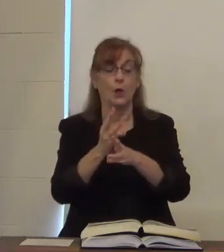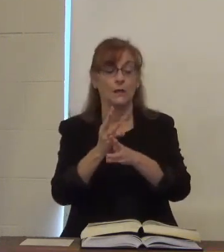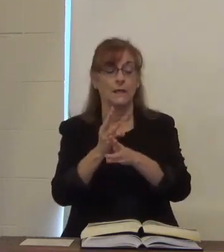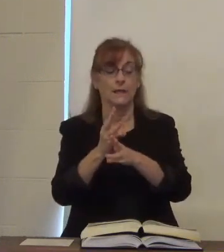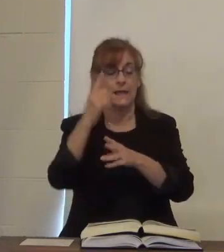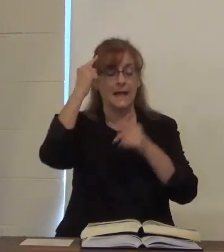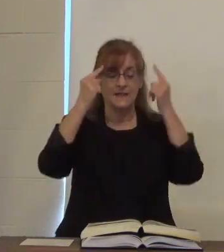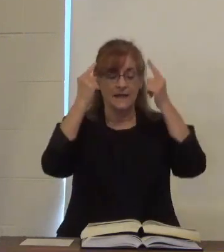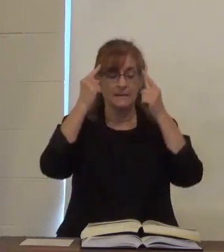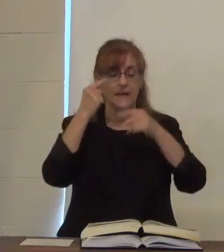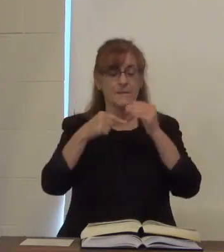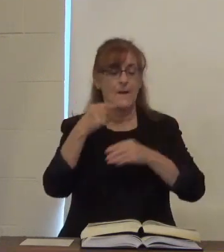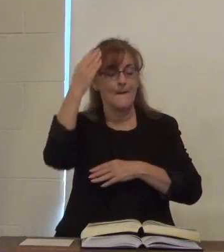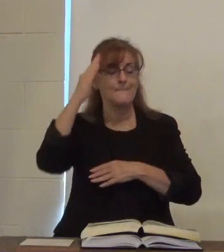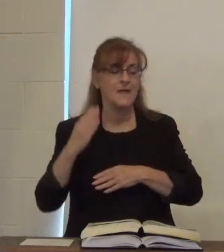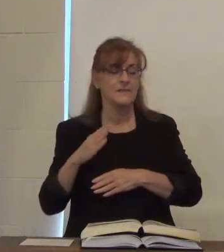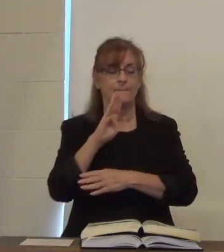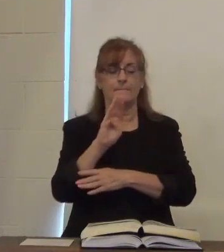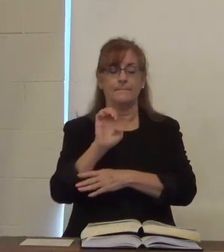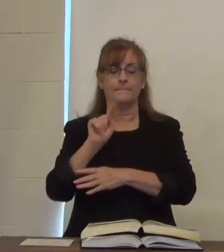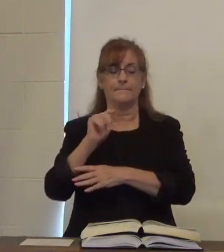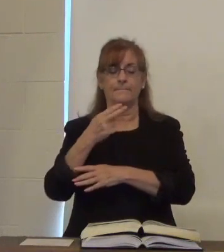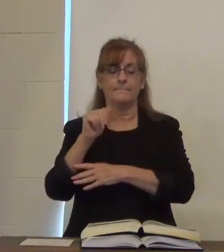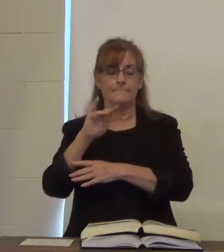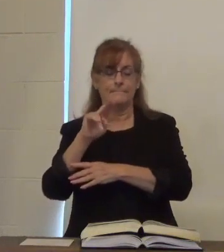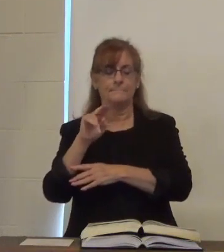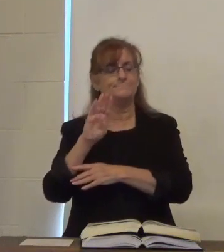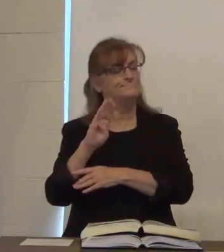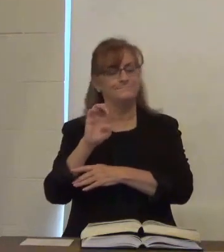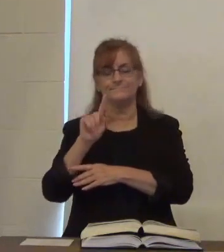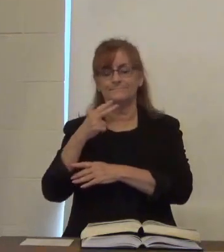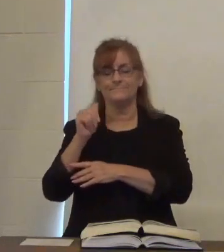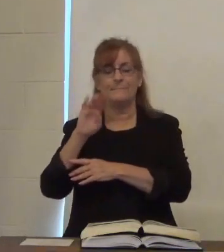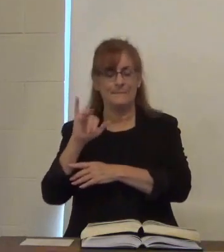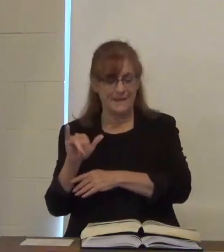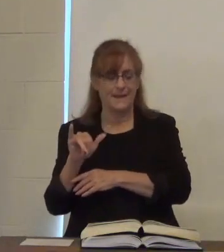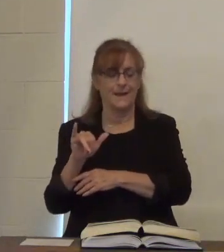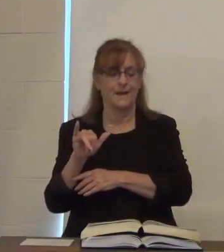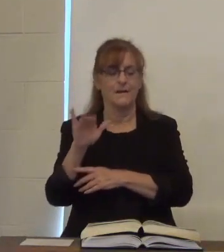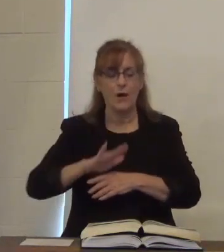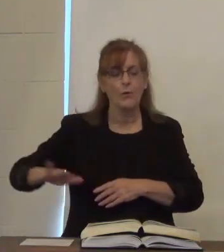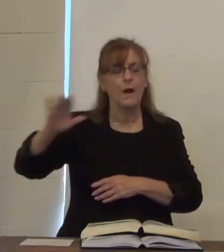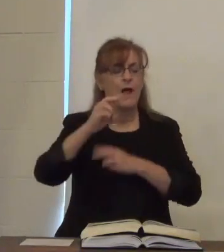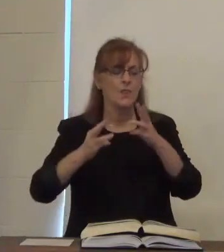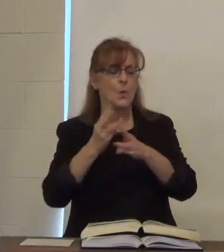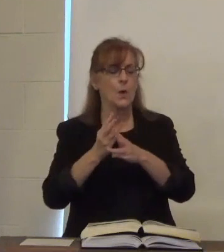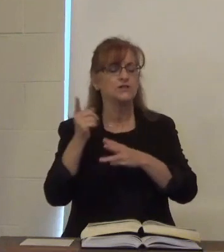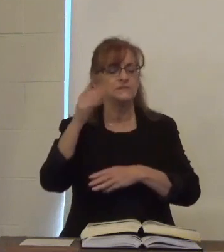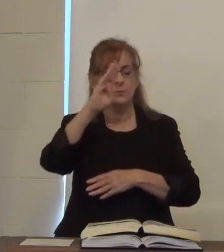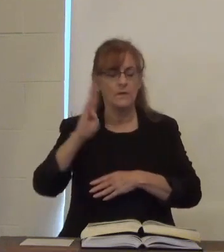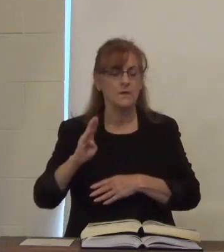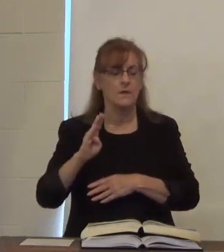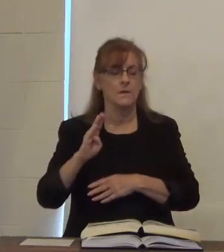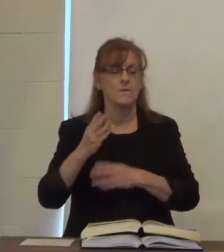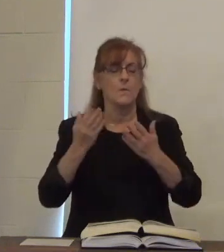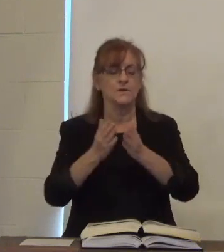especially of Bethany Thompson and our missionaries all around the world, but especially Bethany this morning. We want to bring her to the throne of